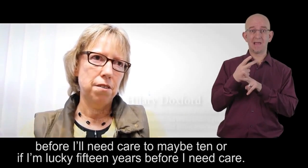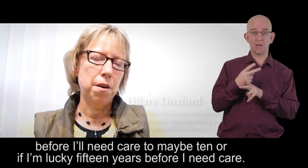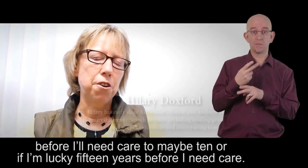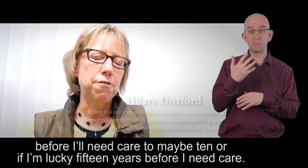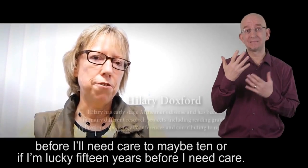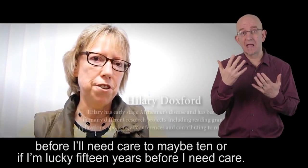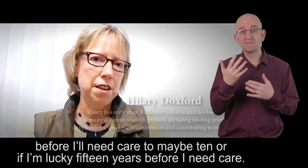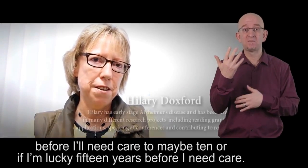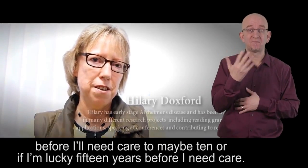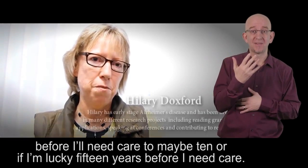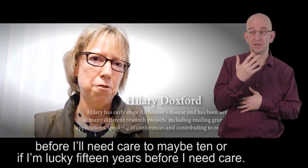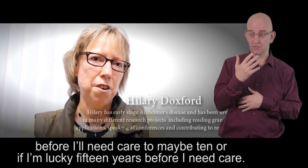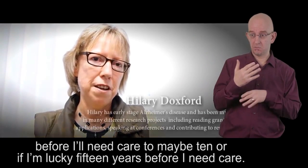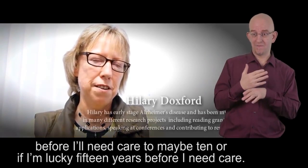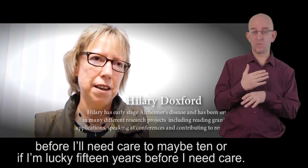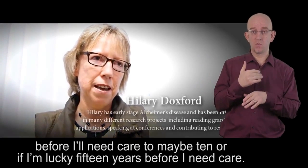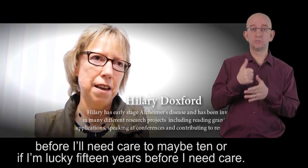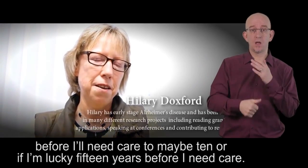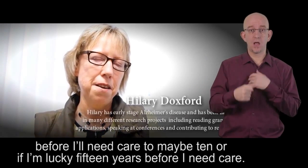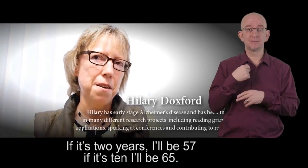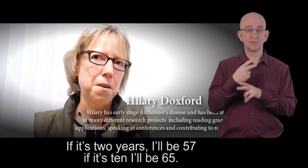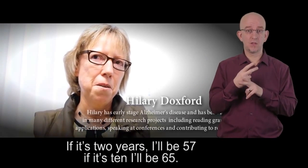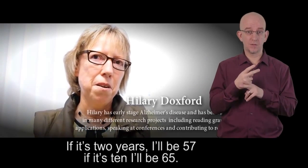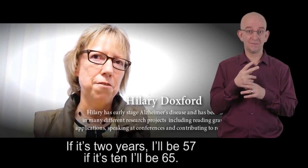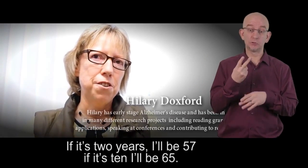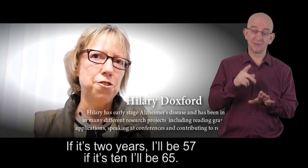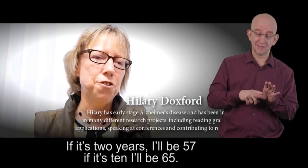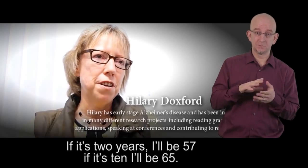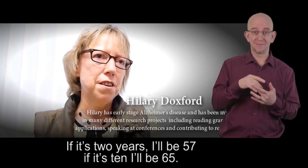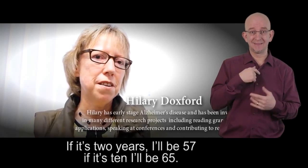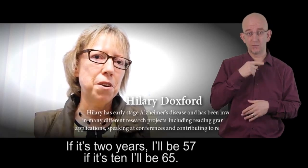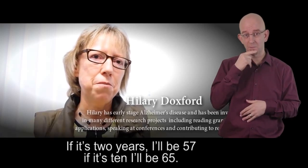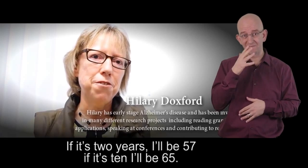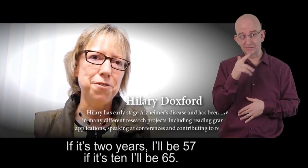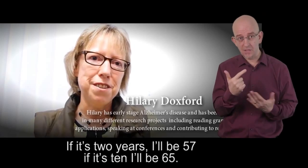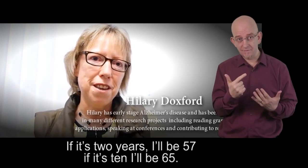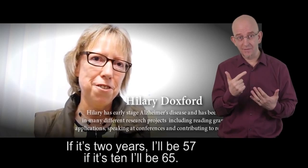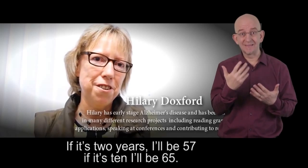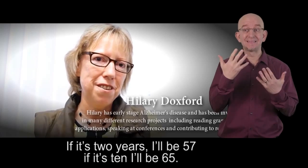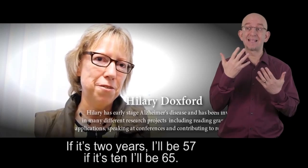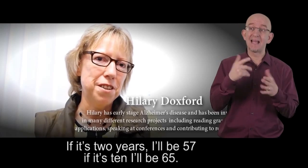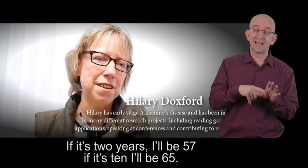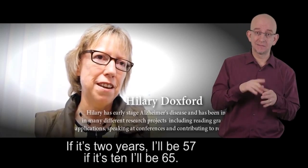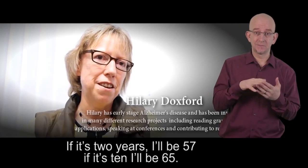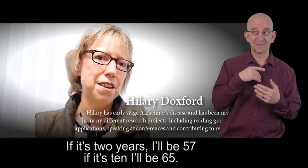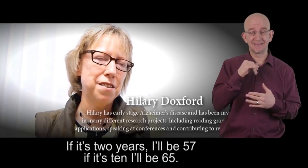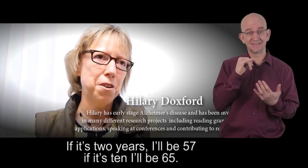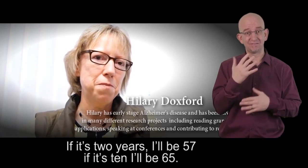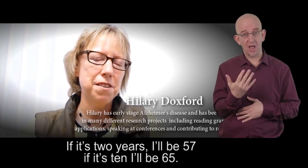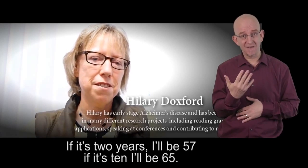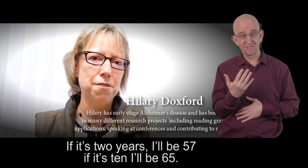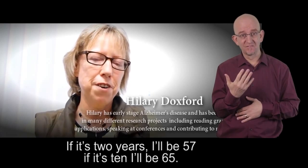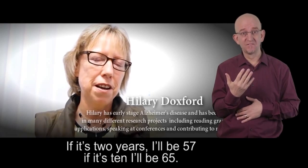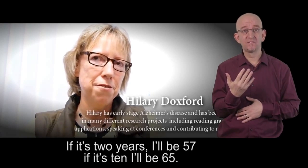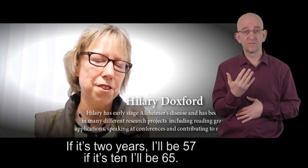I'm lucky 15 years before I need care if it's two years I'm going to be 57 it's 10 years